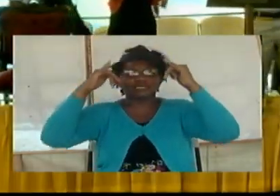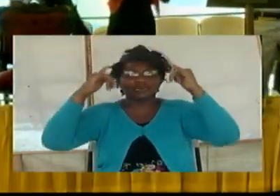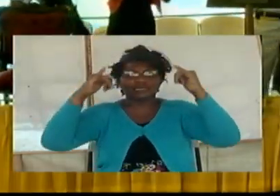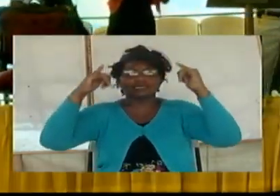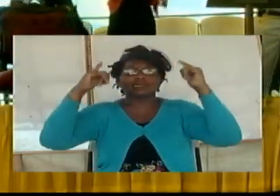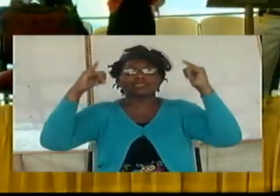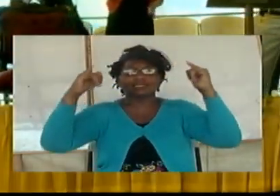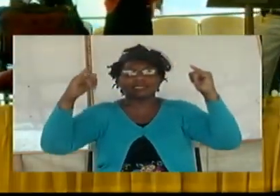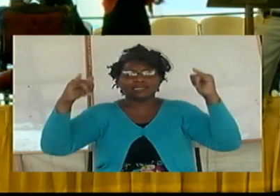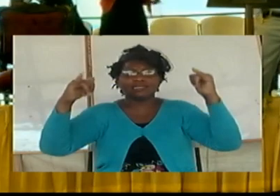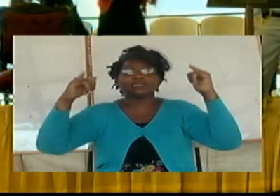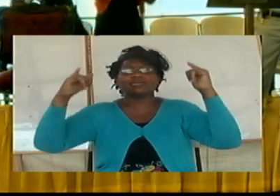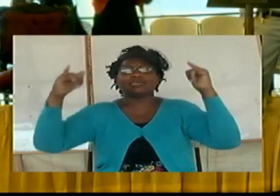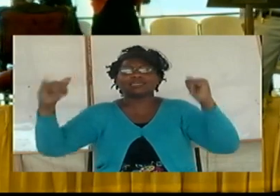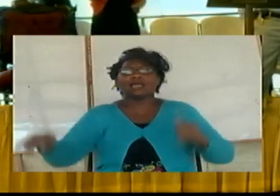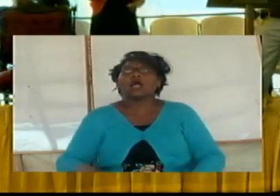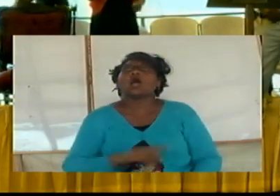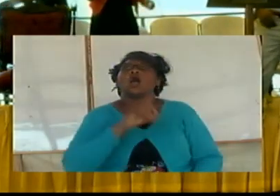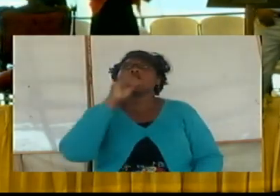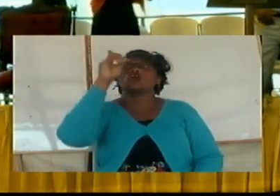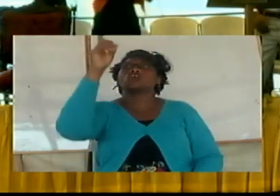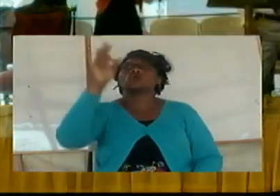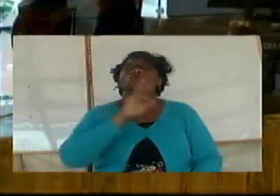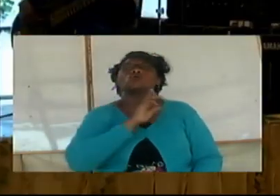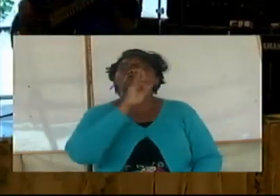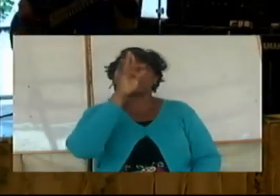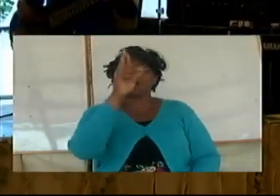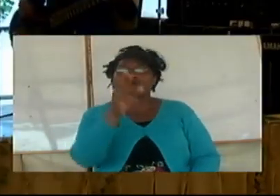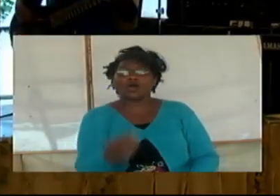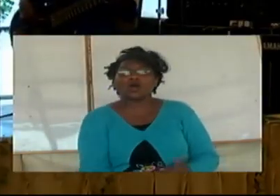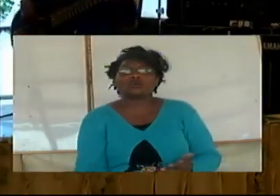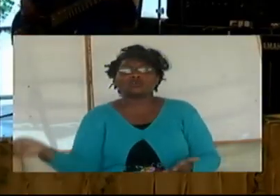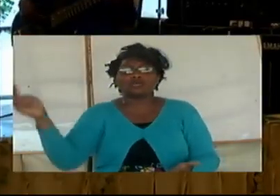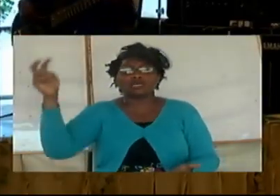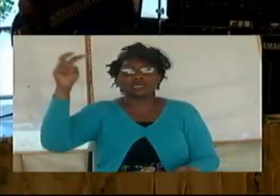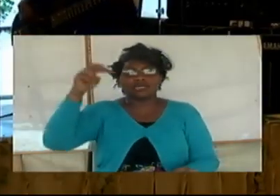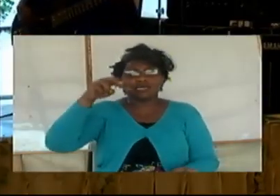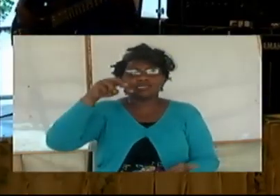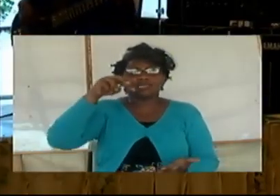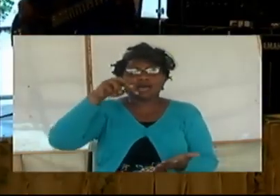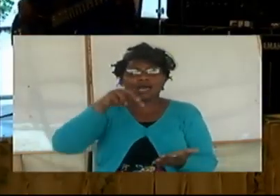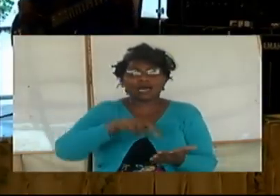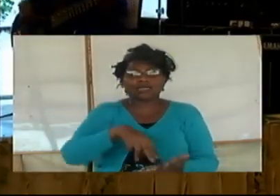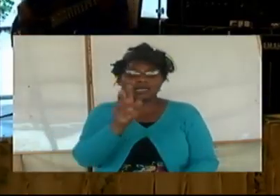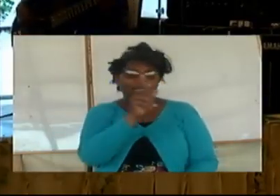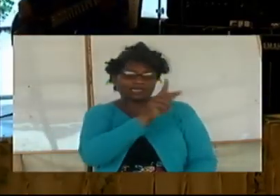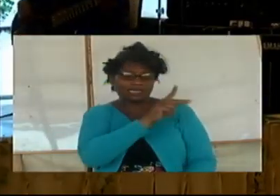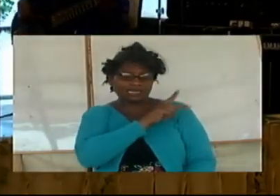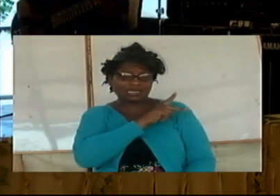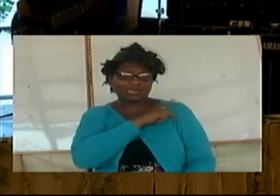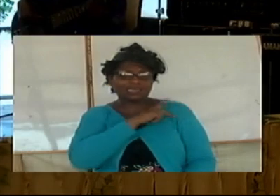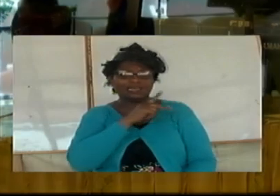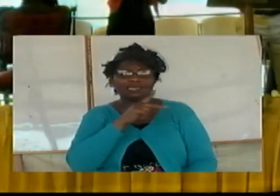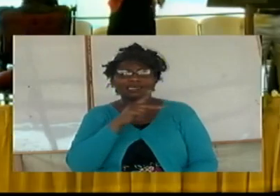majesty. You are the risen King. You are the risen